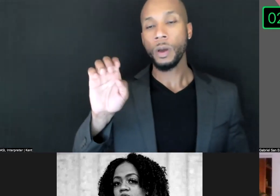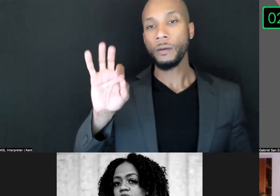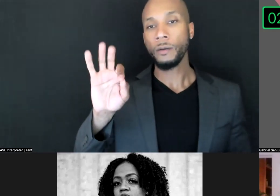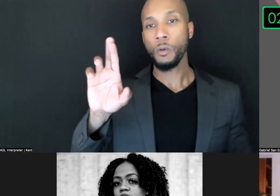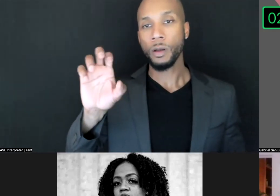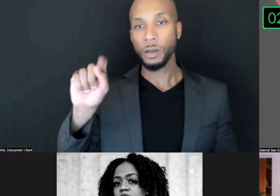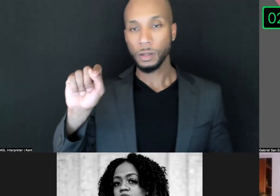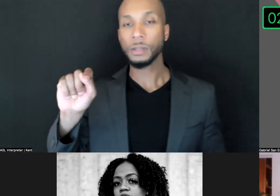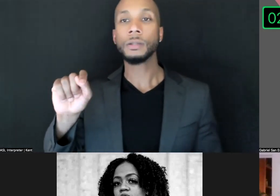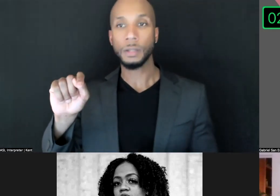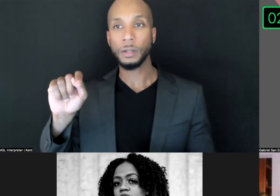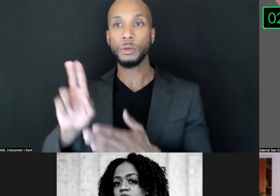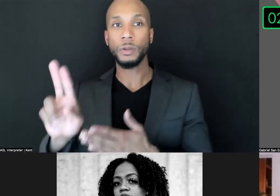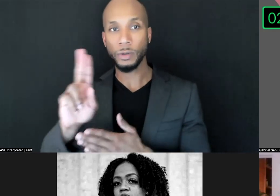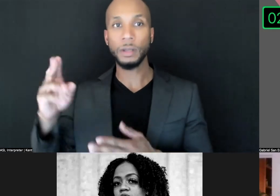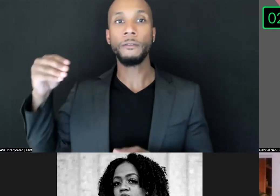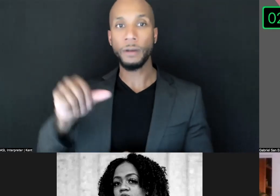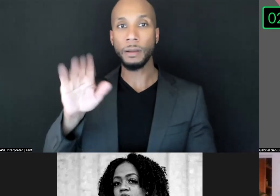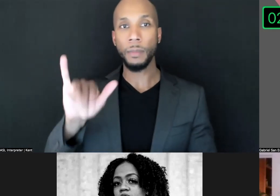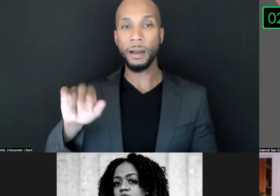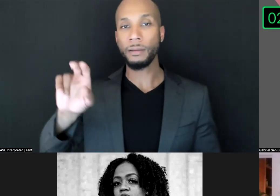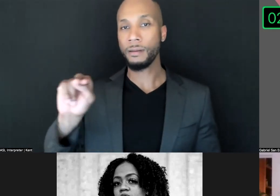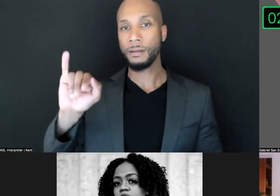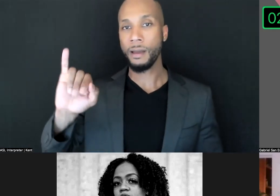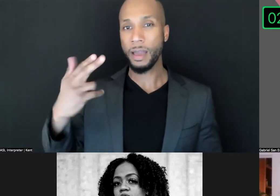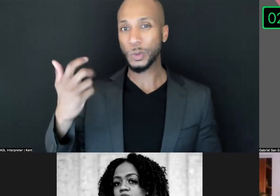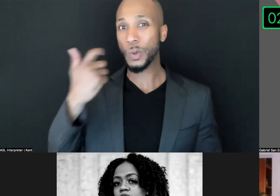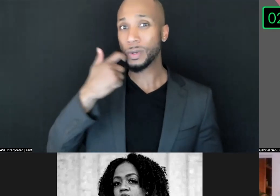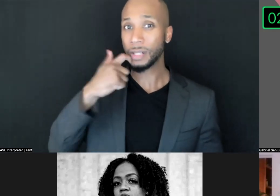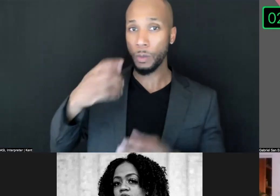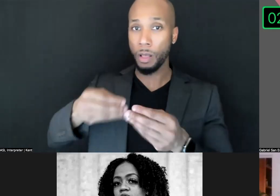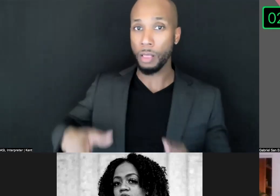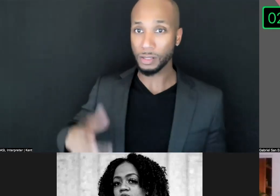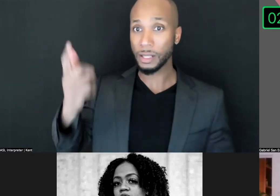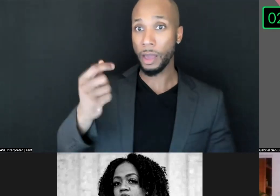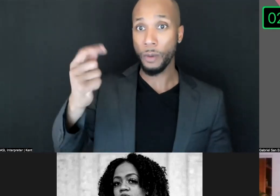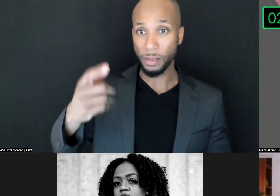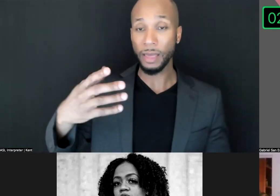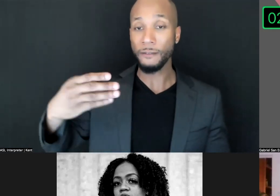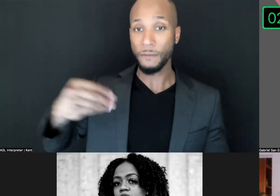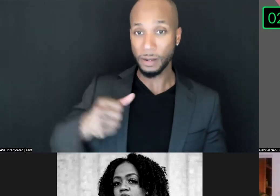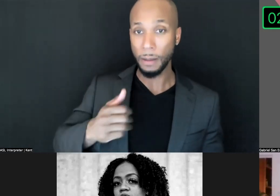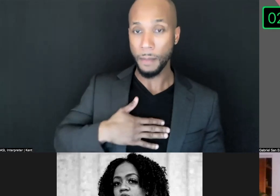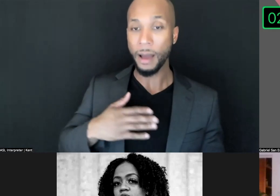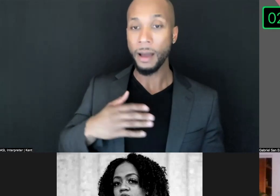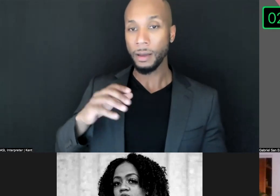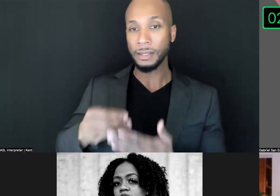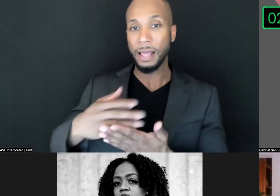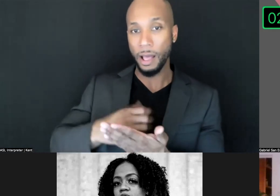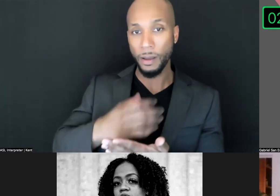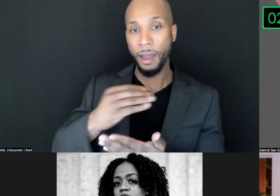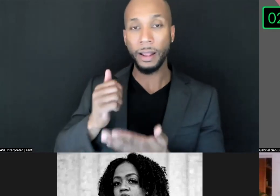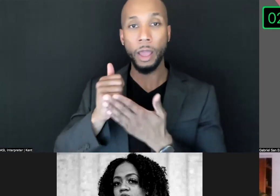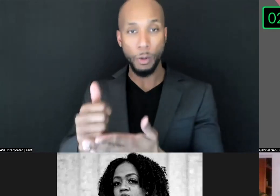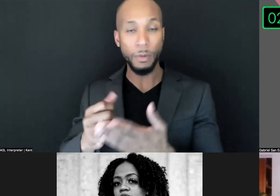NIH. And we recently lost that grant. That funded my salary directly and helped fund our